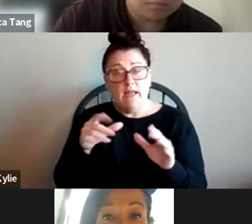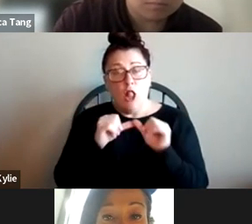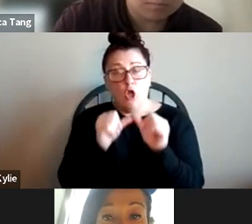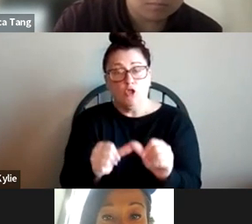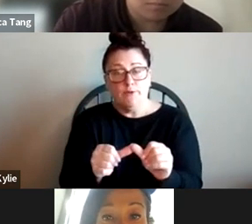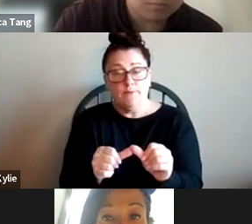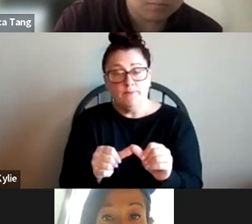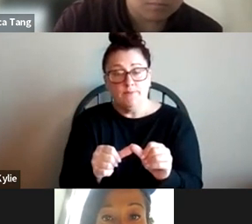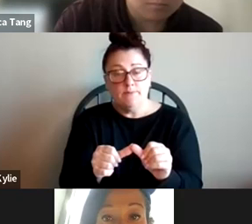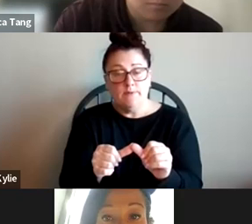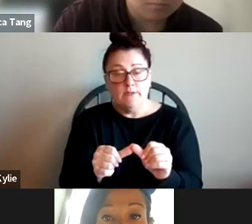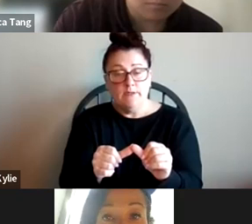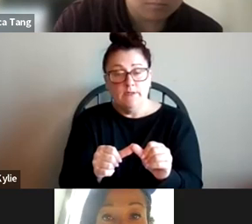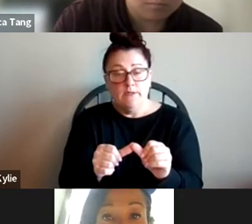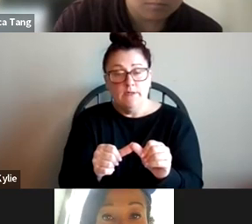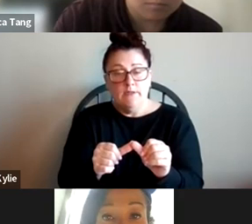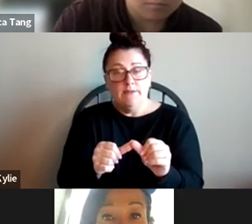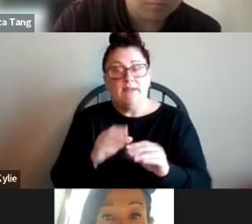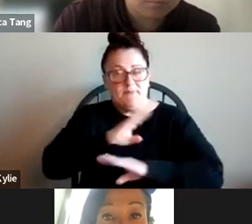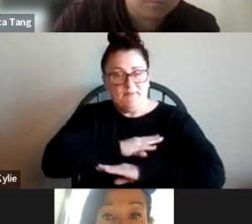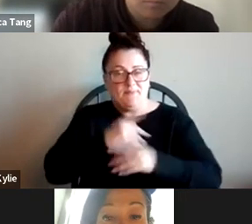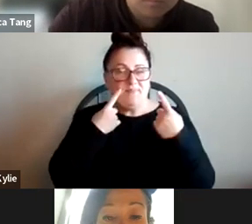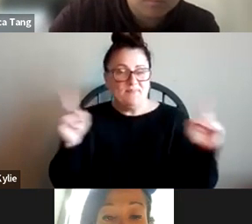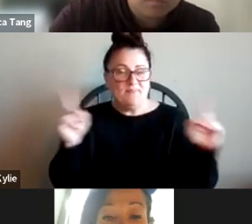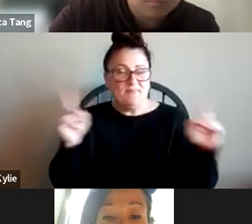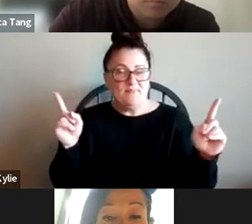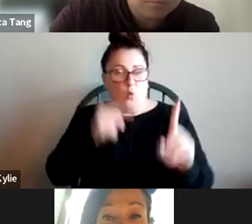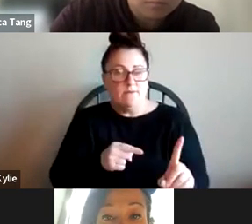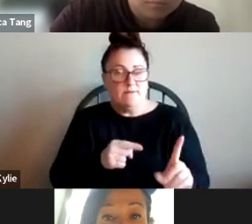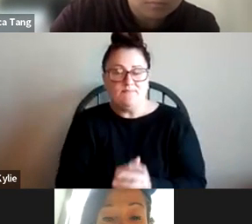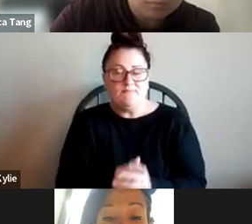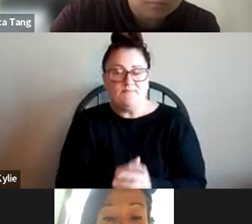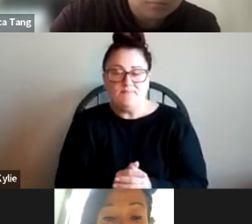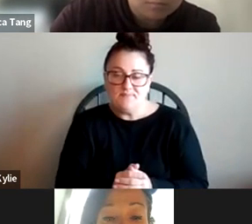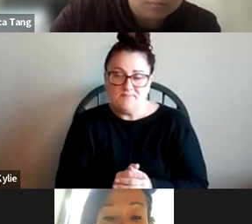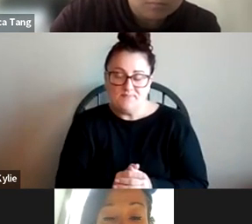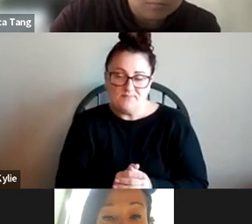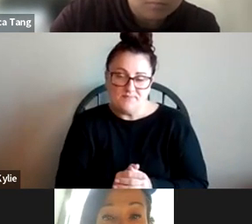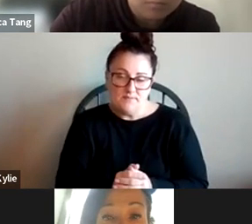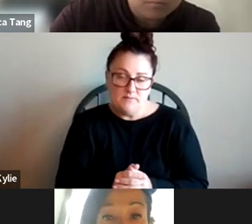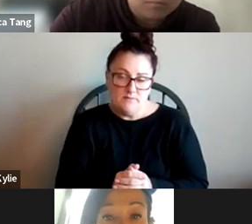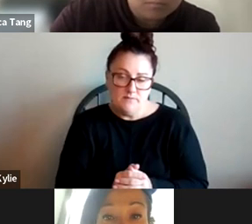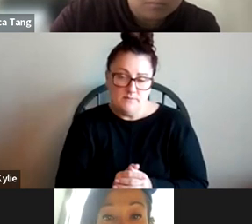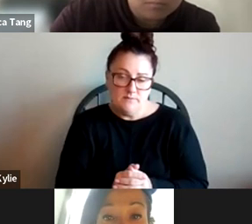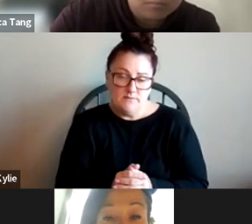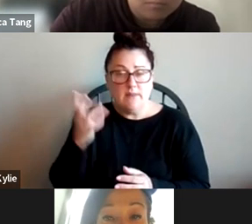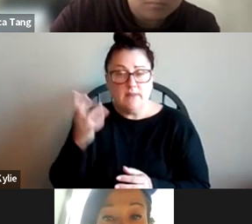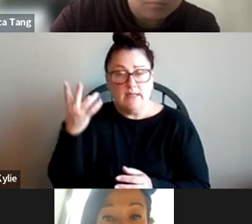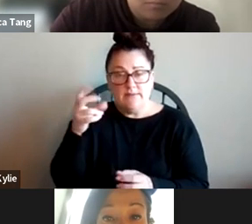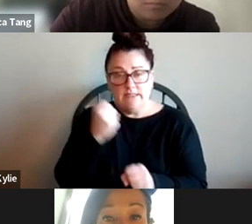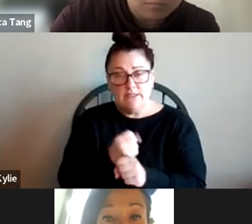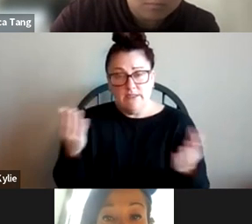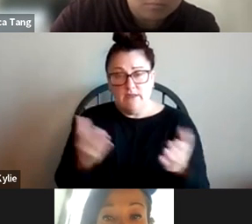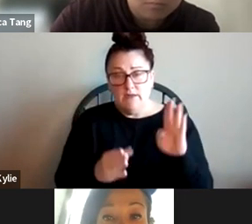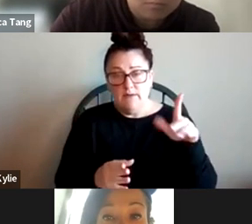long-term so they can reach their long-term educational goals. And I would say in my last 17 plus years in BPS,